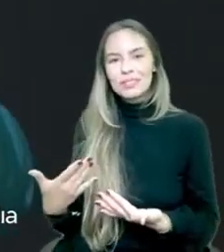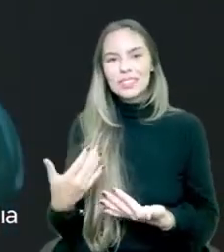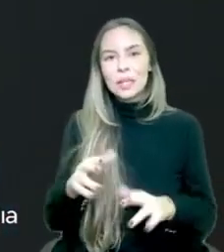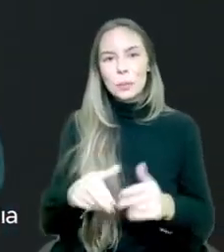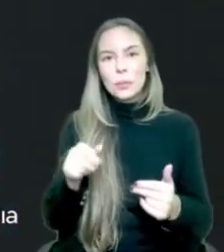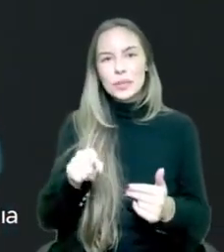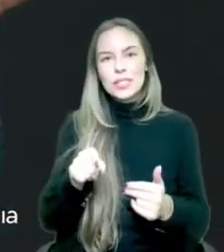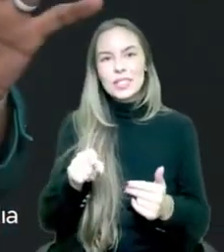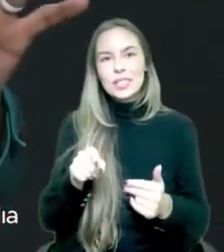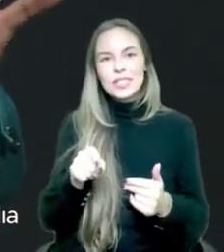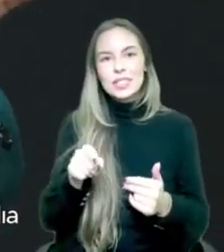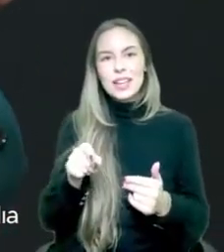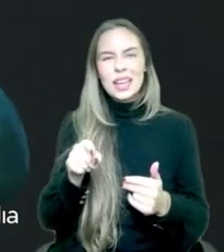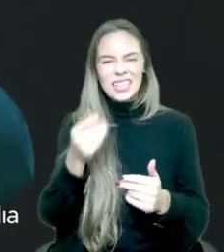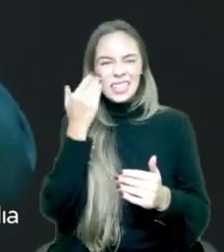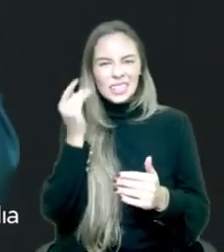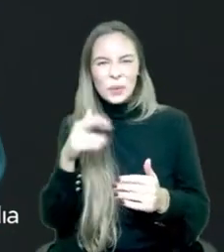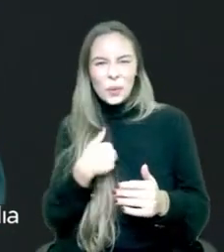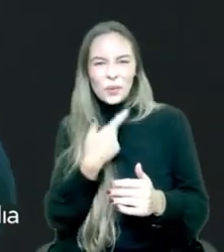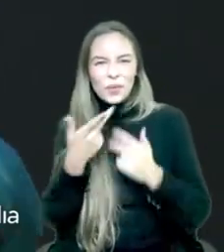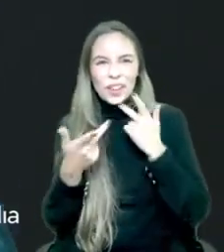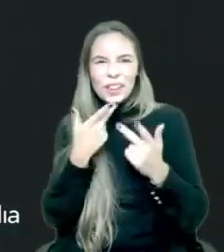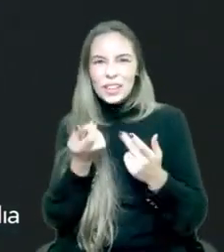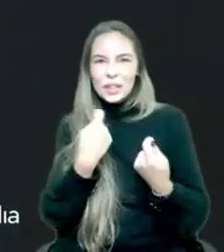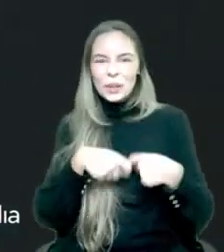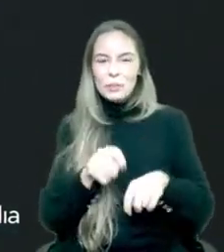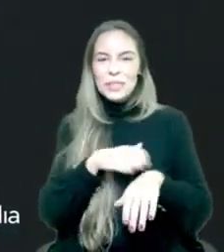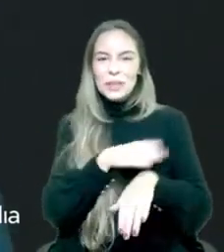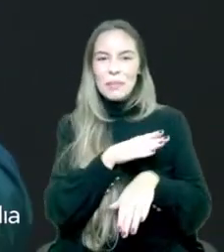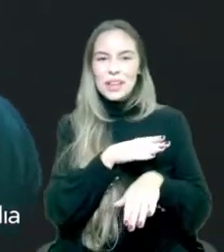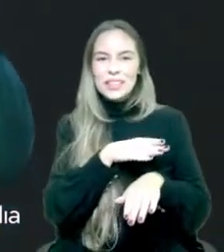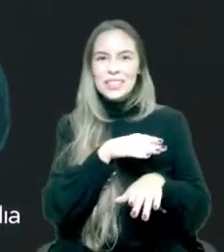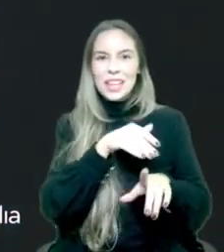totally like, no, we don't need more versions of you. It's so great.